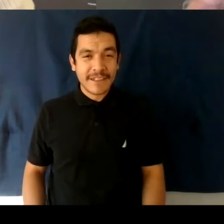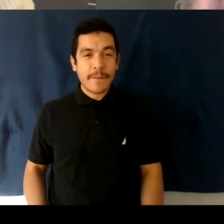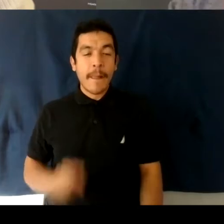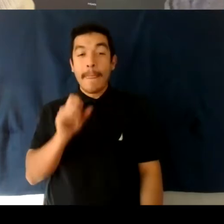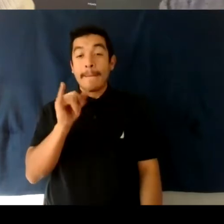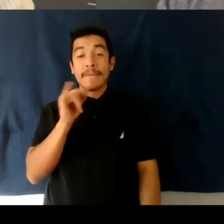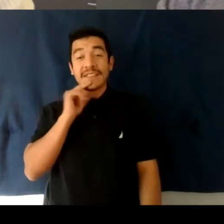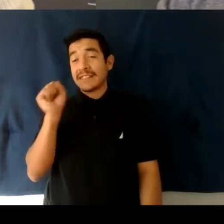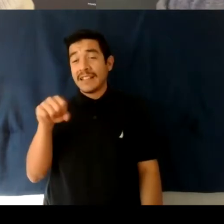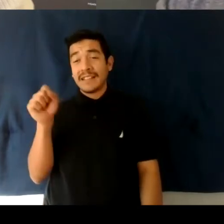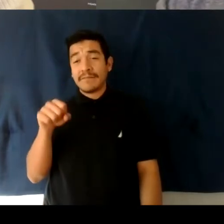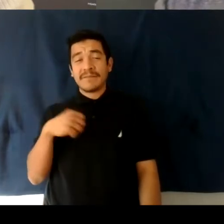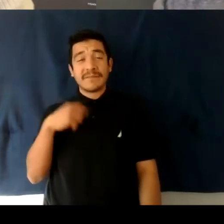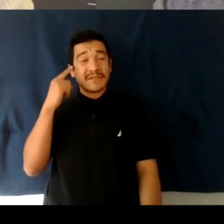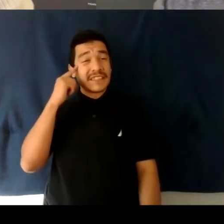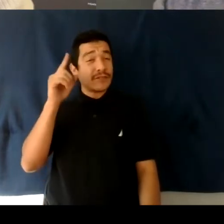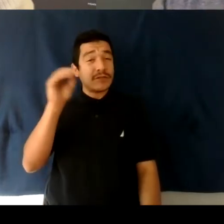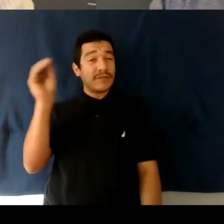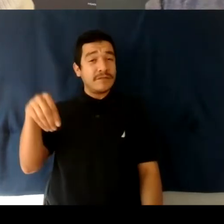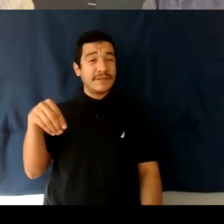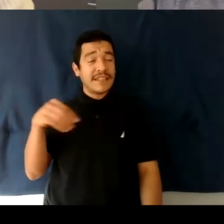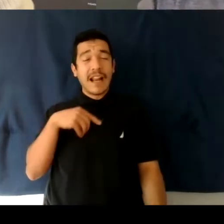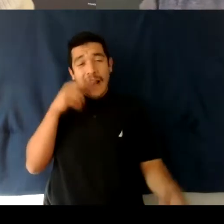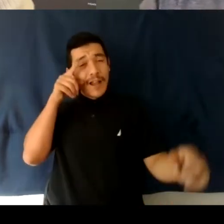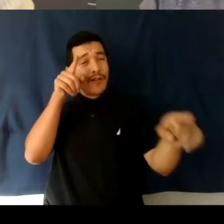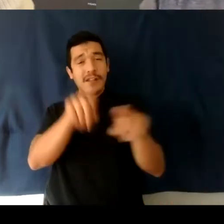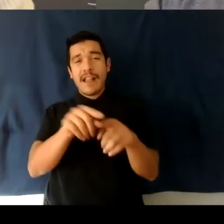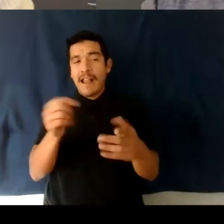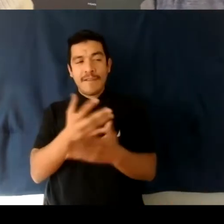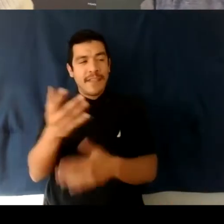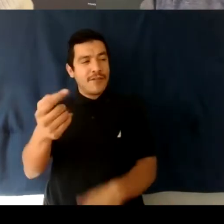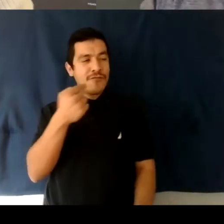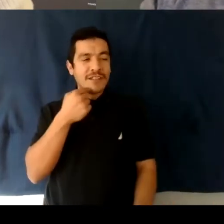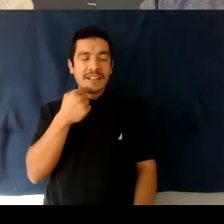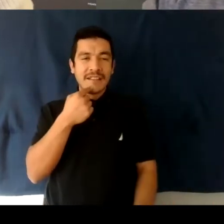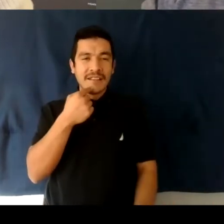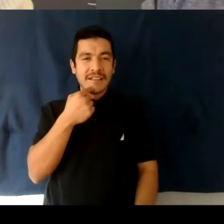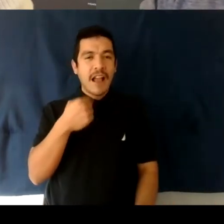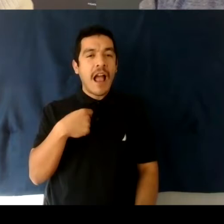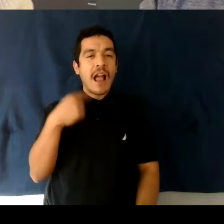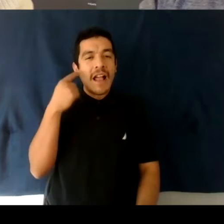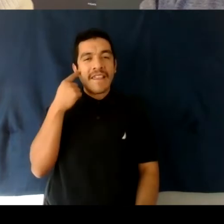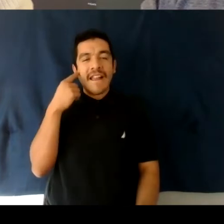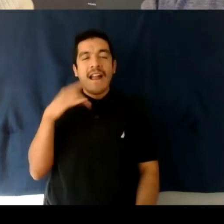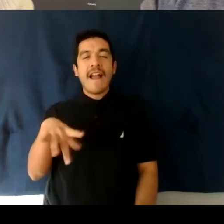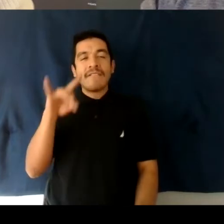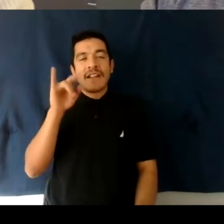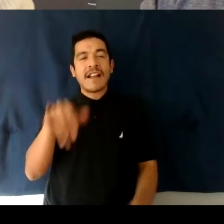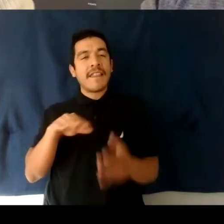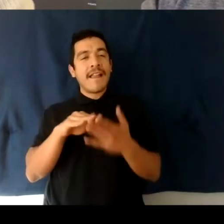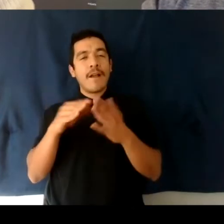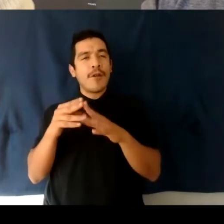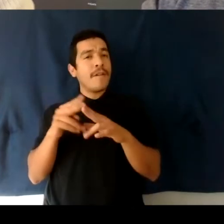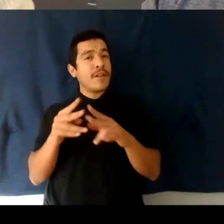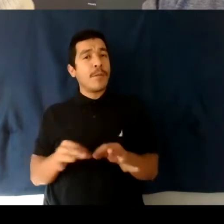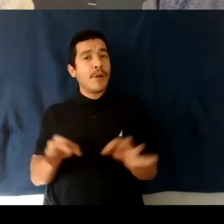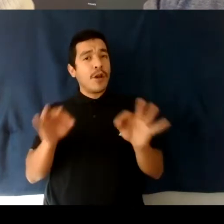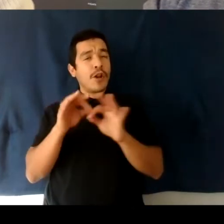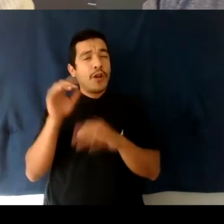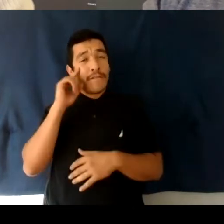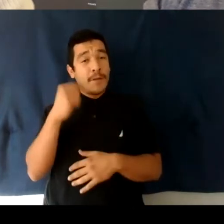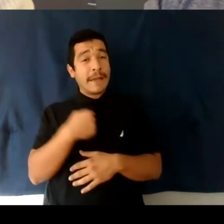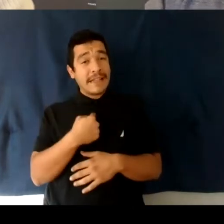I 100% agree with everything you just said. And I think, finding that community is so important. For